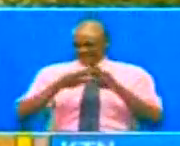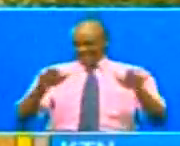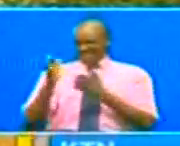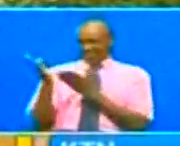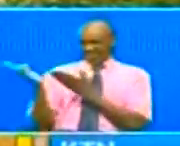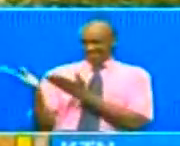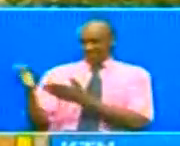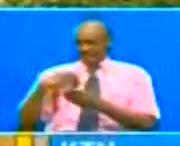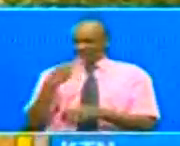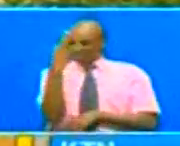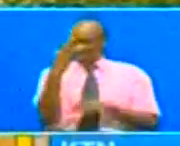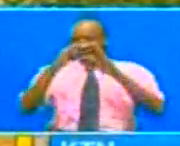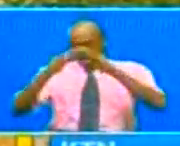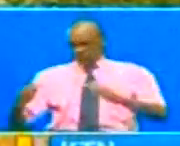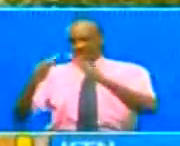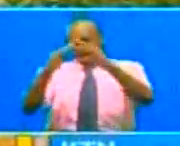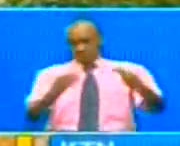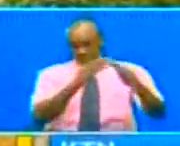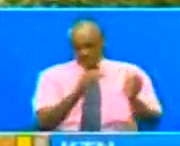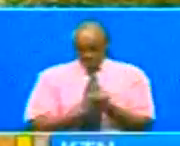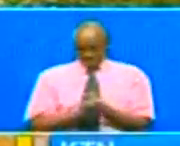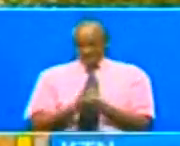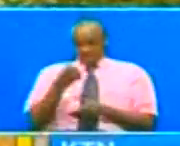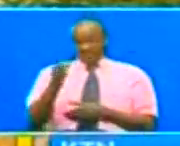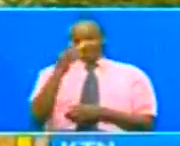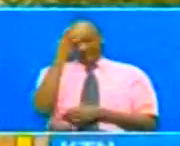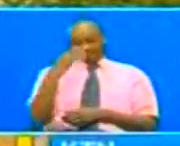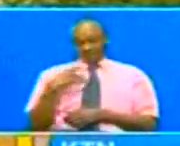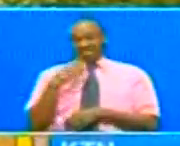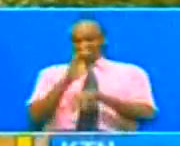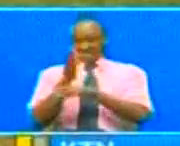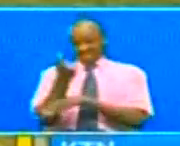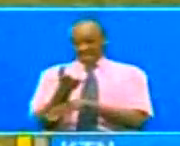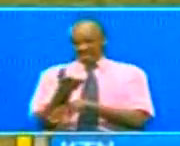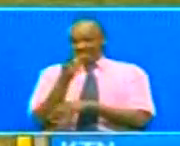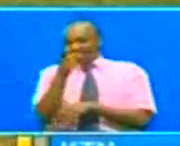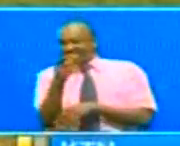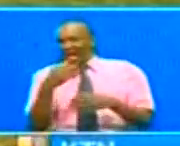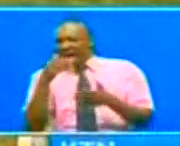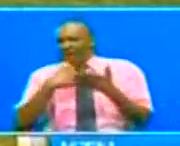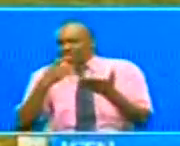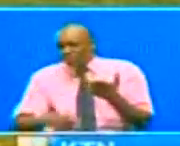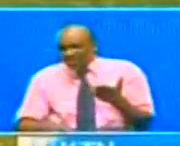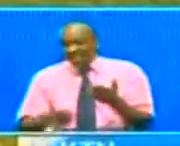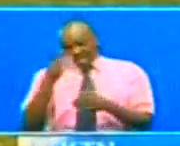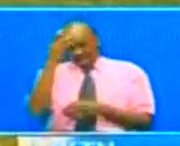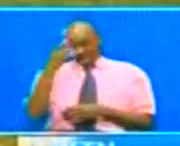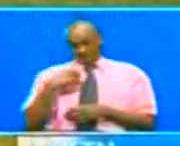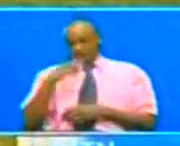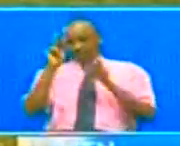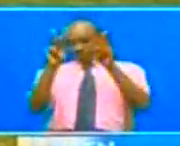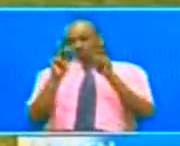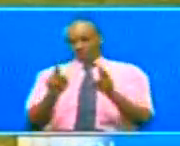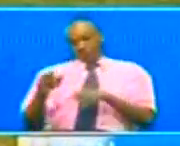are three residential houses at Our Lady Queen of Peace Catholic Church. The parish falls under the Catholic Diocese of